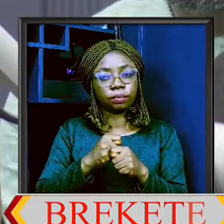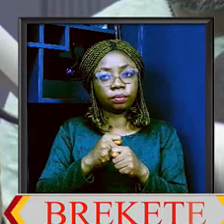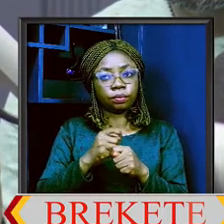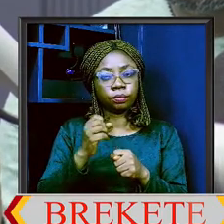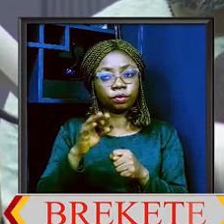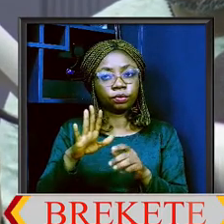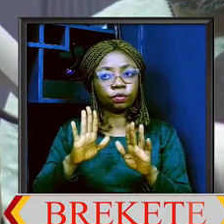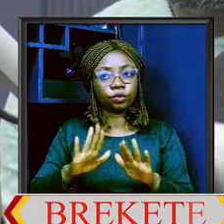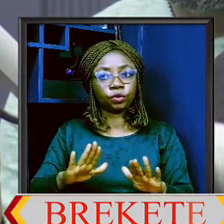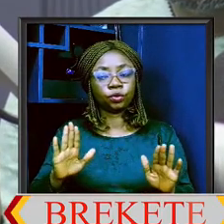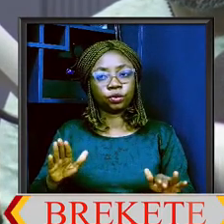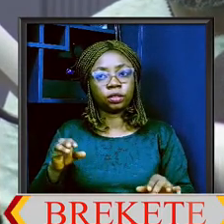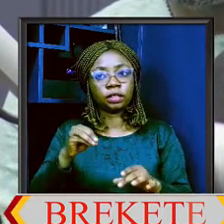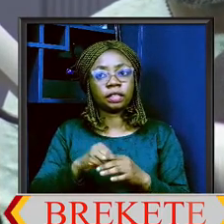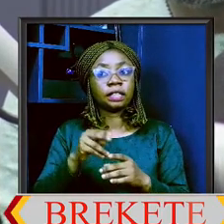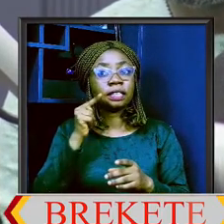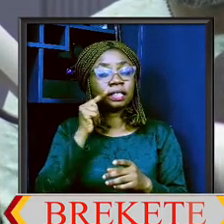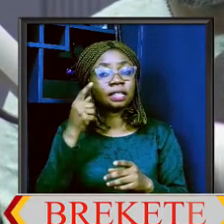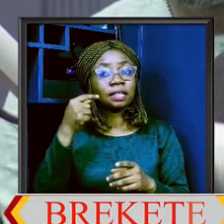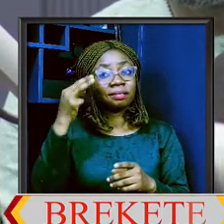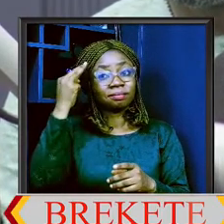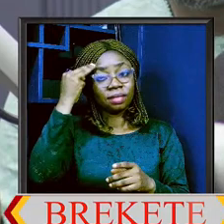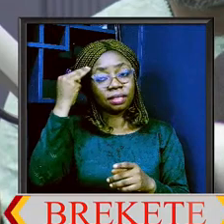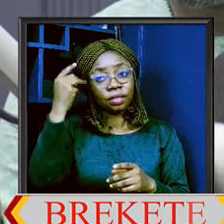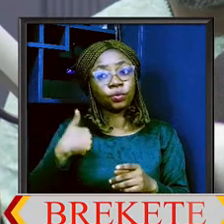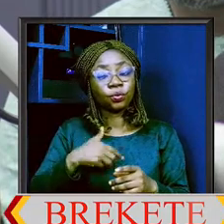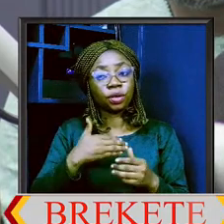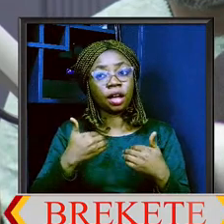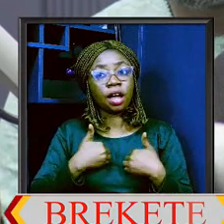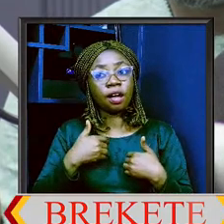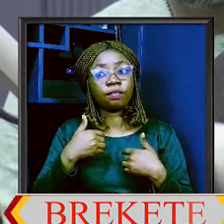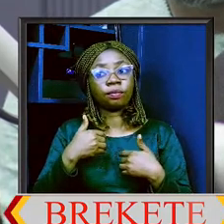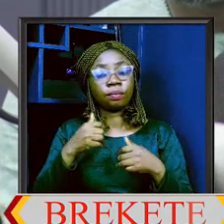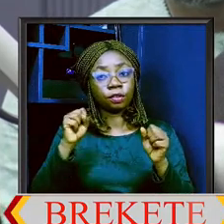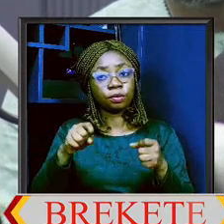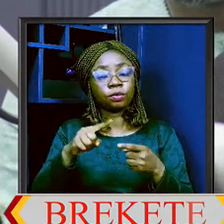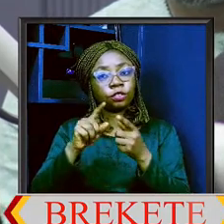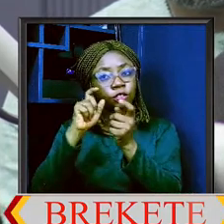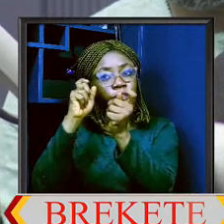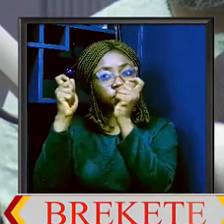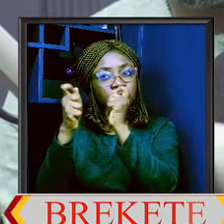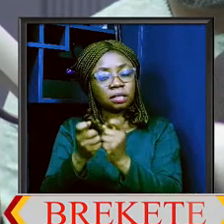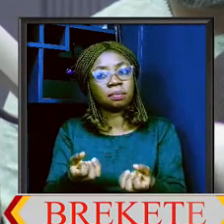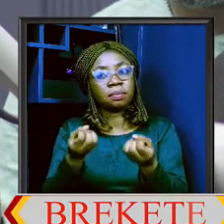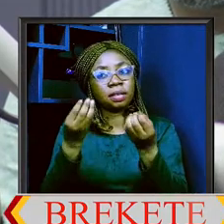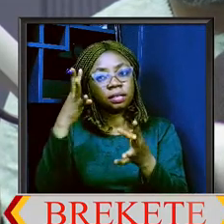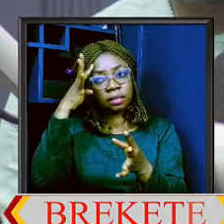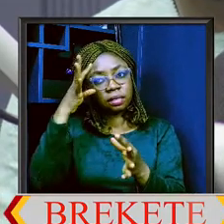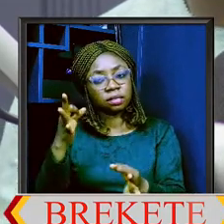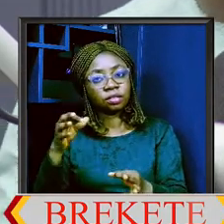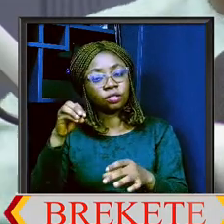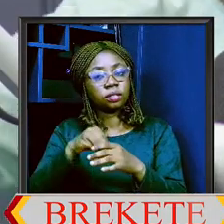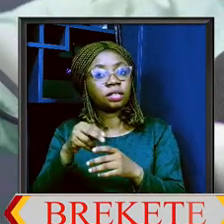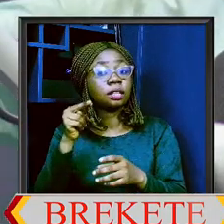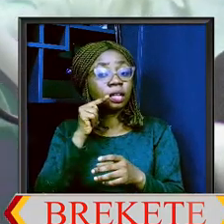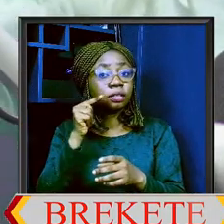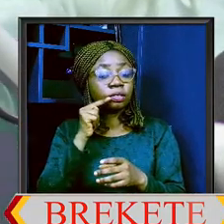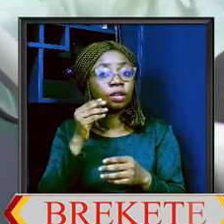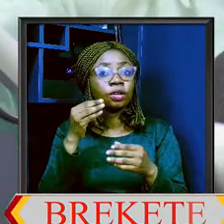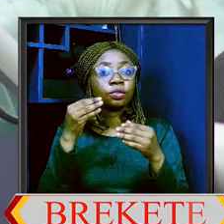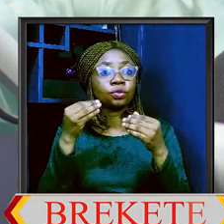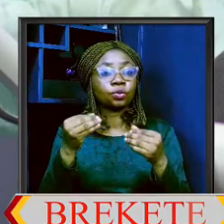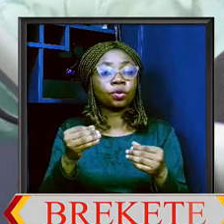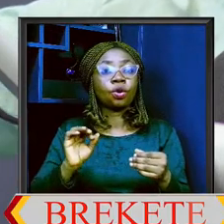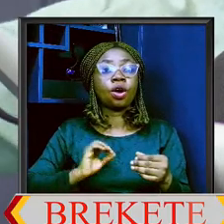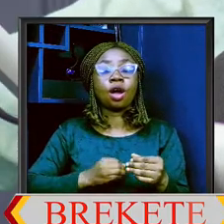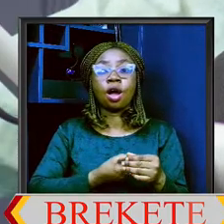different from the mindset we have in Nigeria in order to correct so many situation in Nigeria okay thank you so